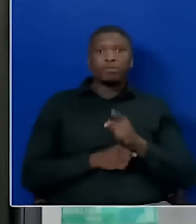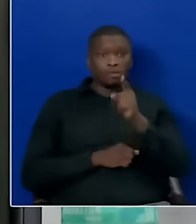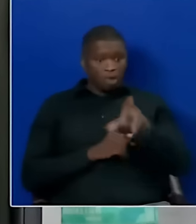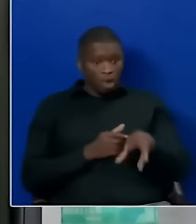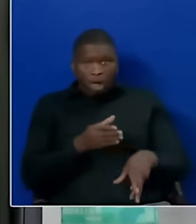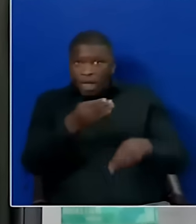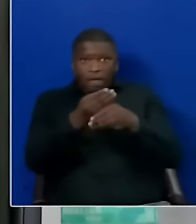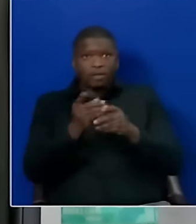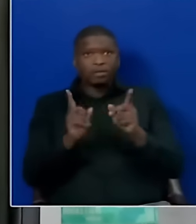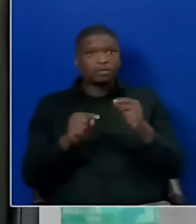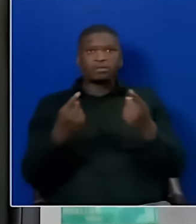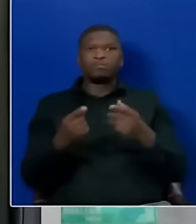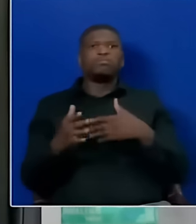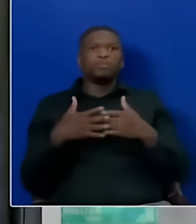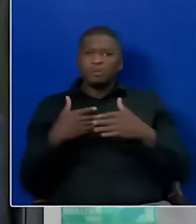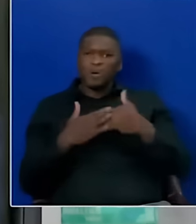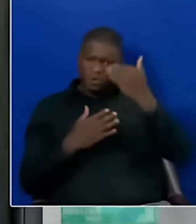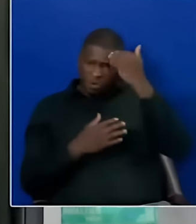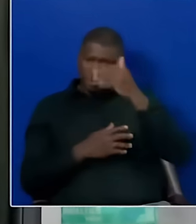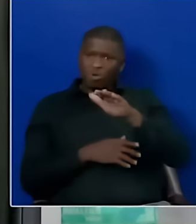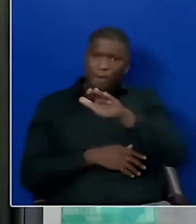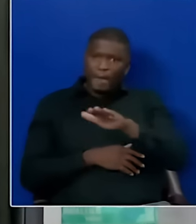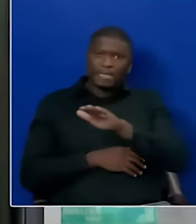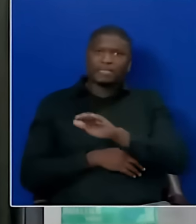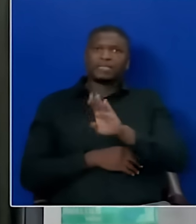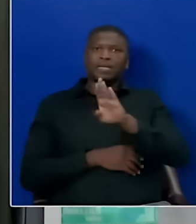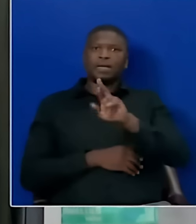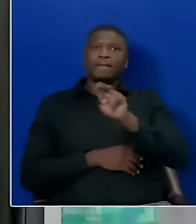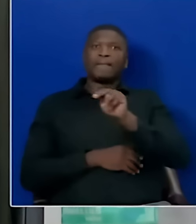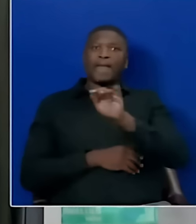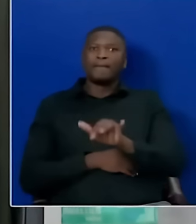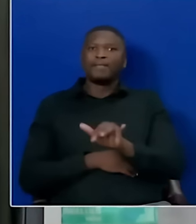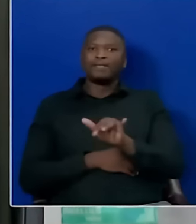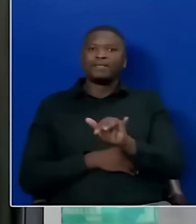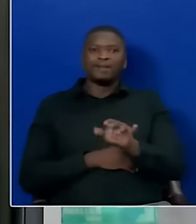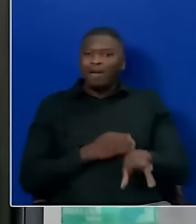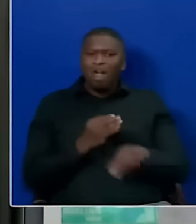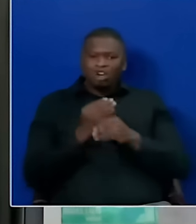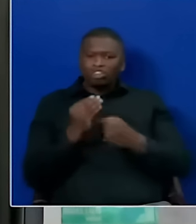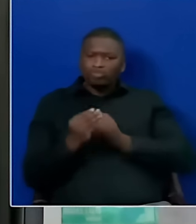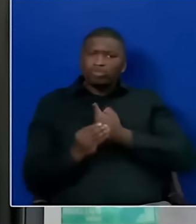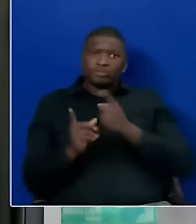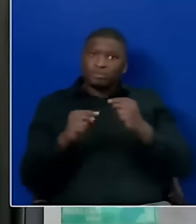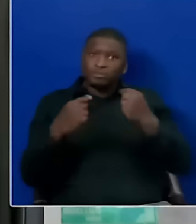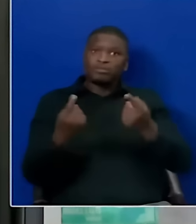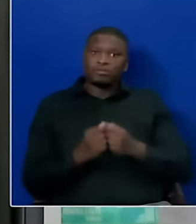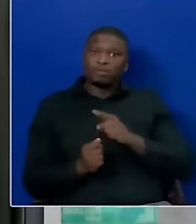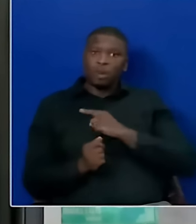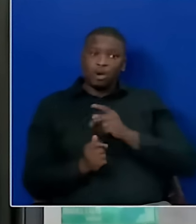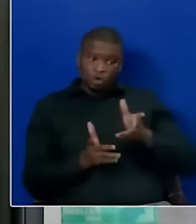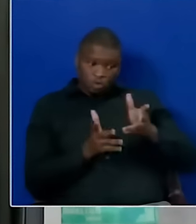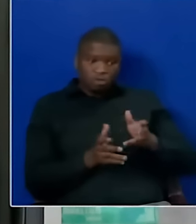that it's Bramley, because that's how it's written on the covering letter. But if it's a mistake that affects the